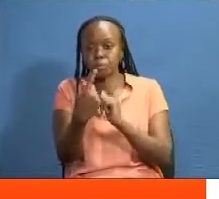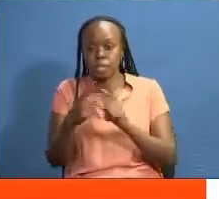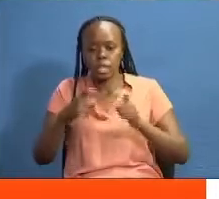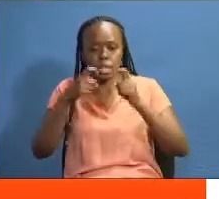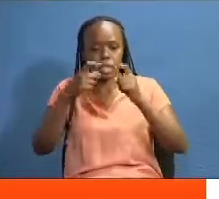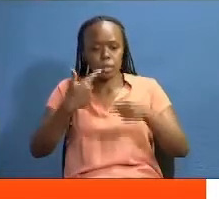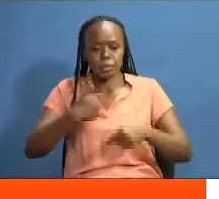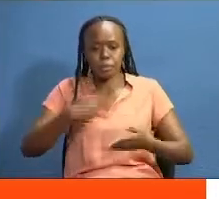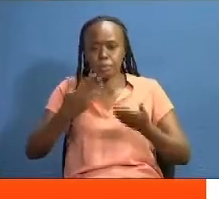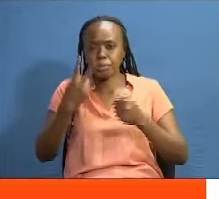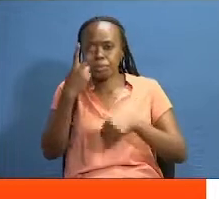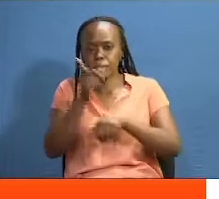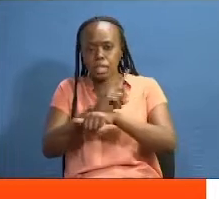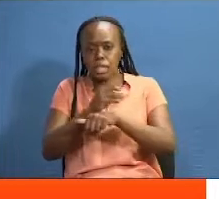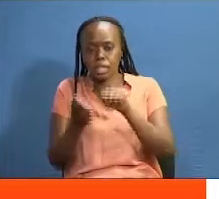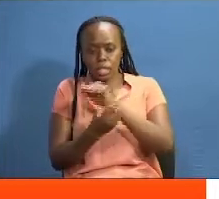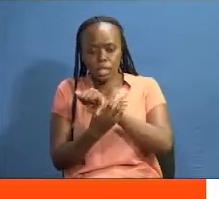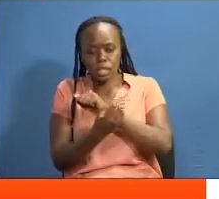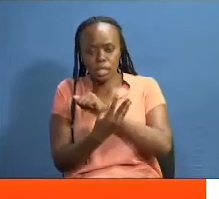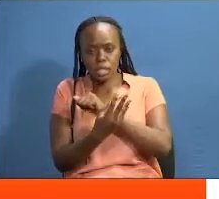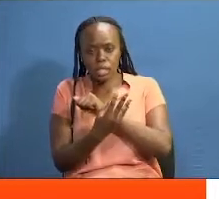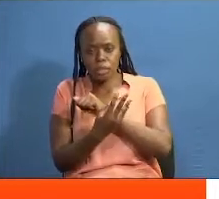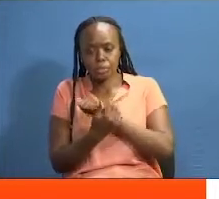me maybe 2 seconds to explain this. Yeah.